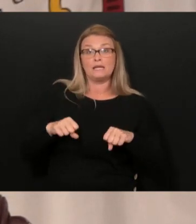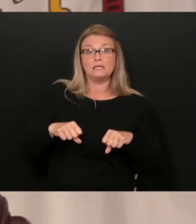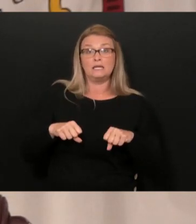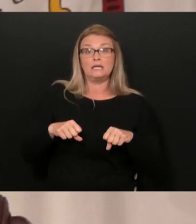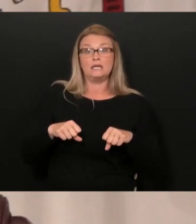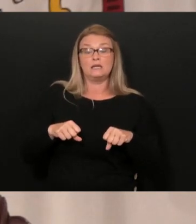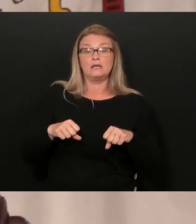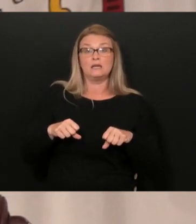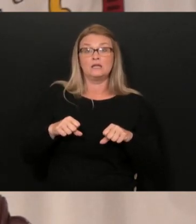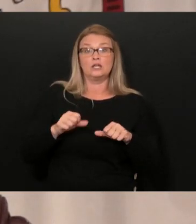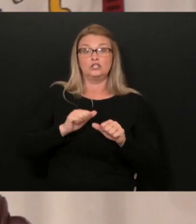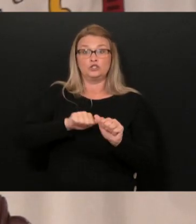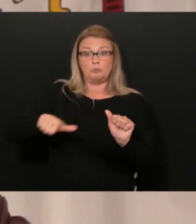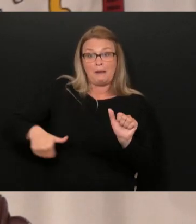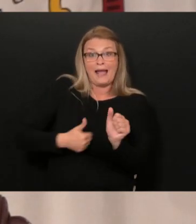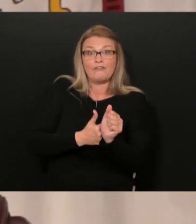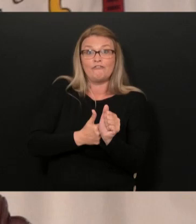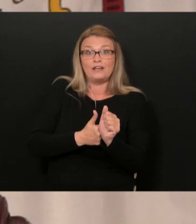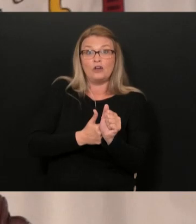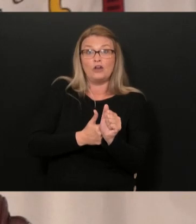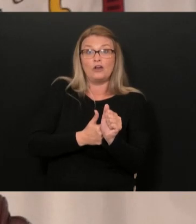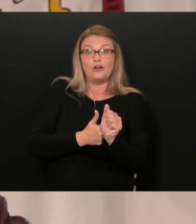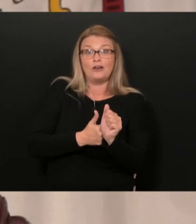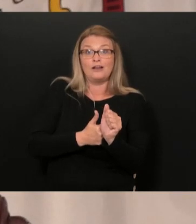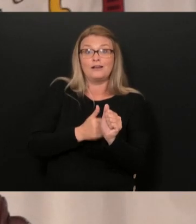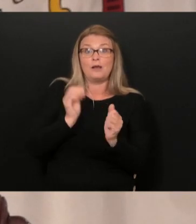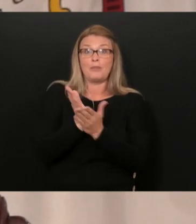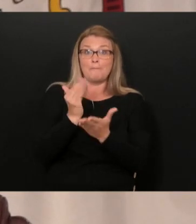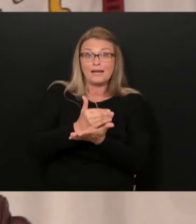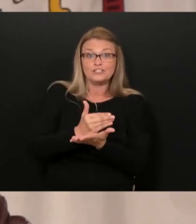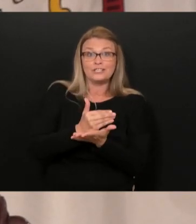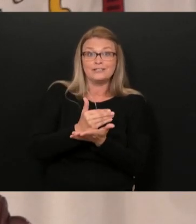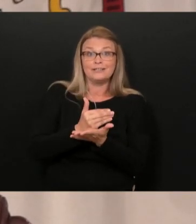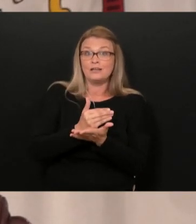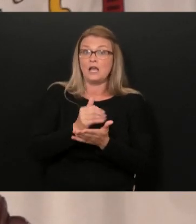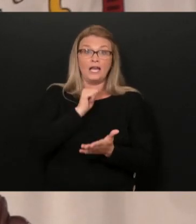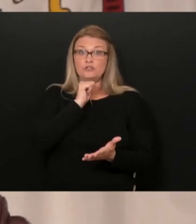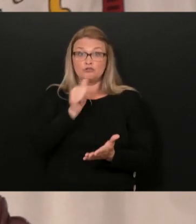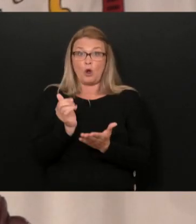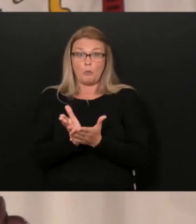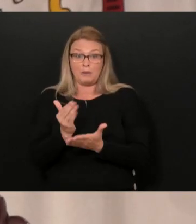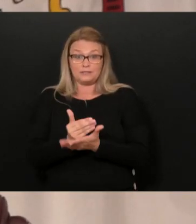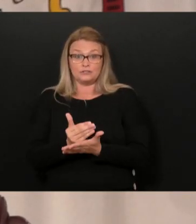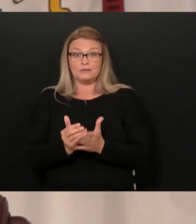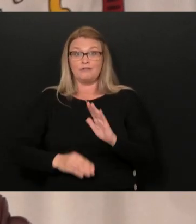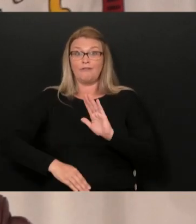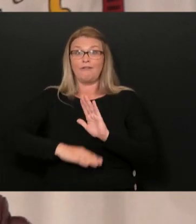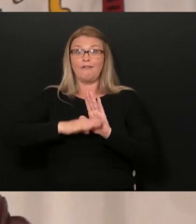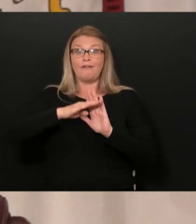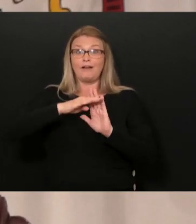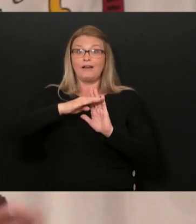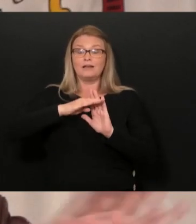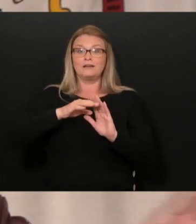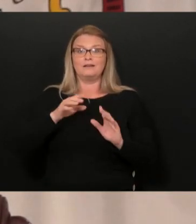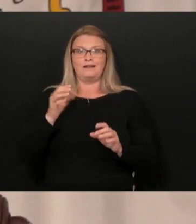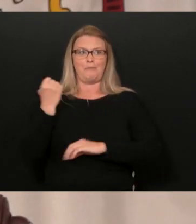to backfill the revenue, you know, and you don't backfill the revenue and you end up with a bankrupt state, then the small